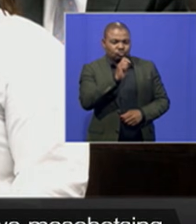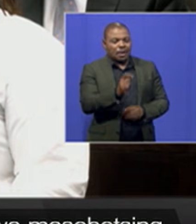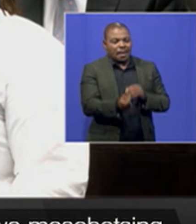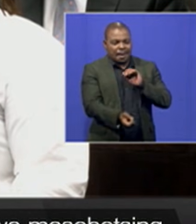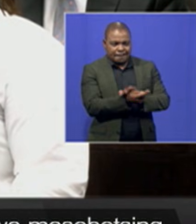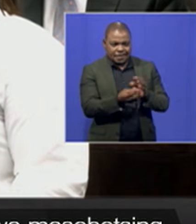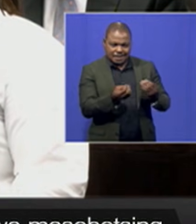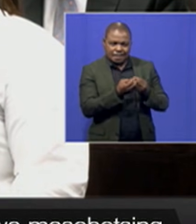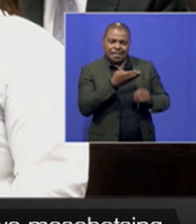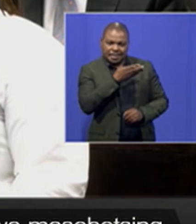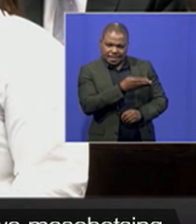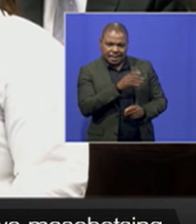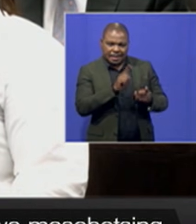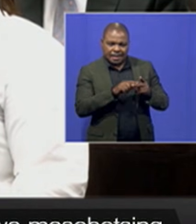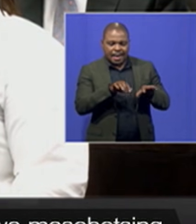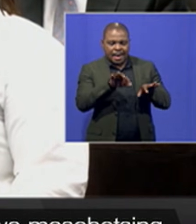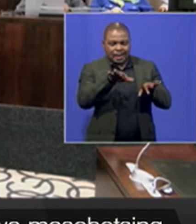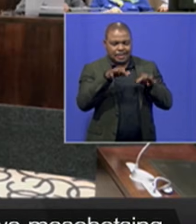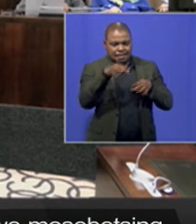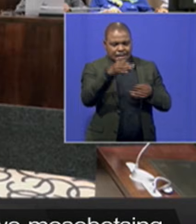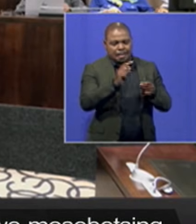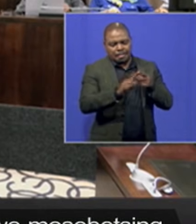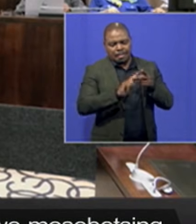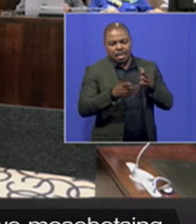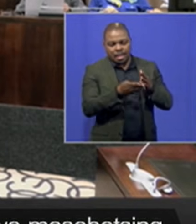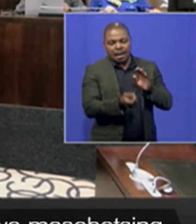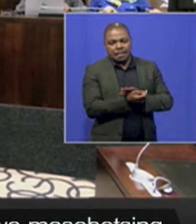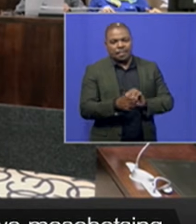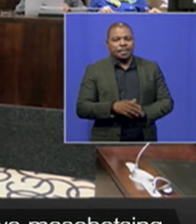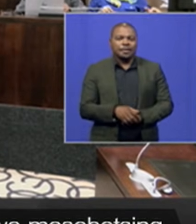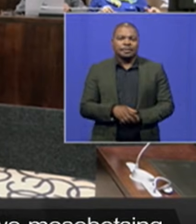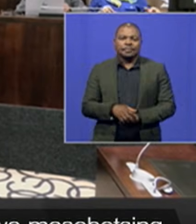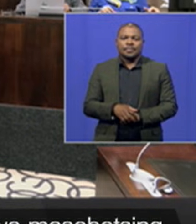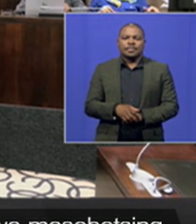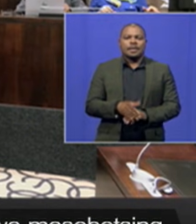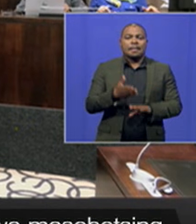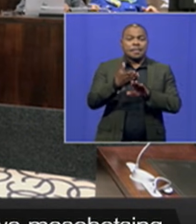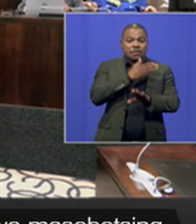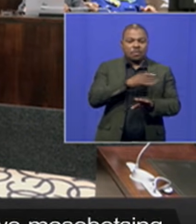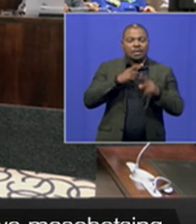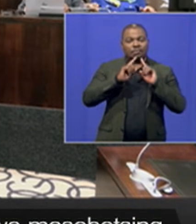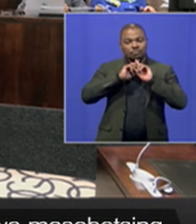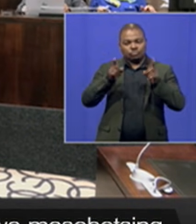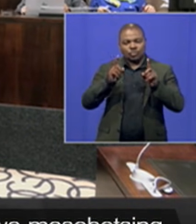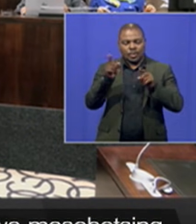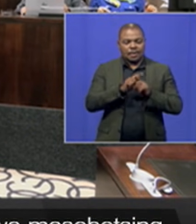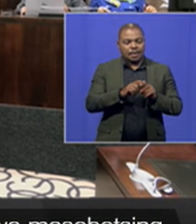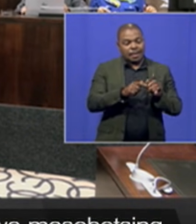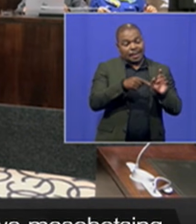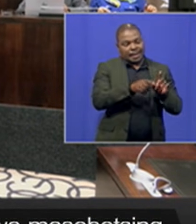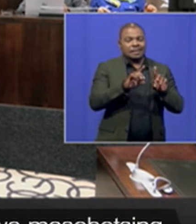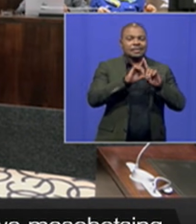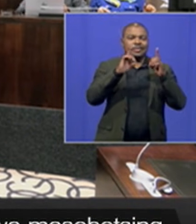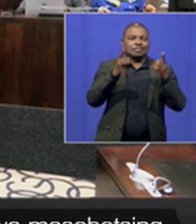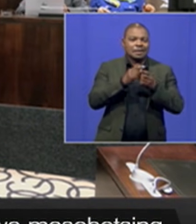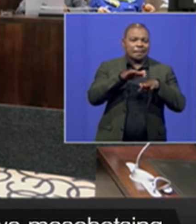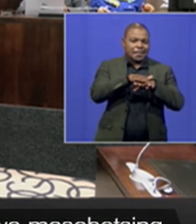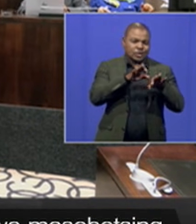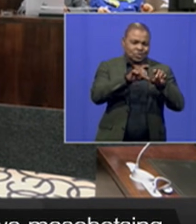respect to a few of the exam scripts. Pejana ho ile ha phatlalatswa hore tlolo eo ya molao e tswa ho lefapha la thuto